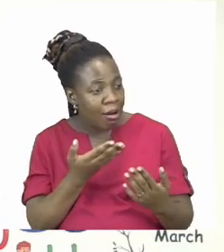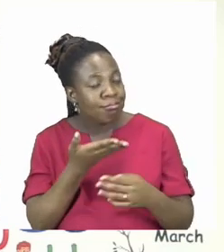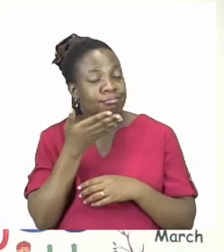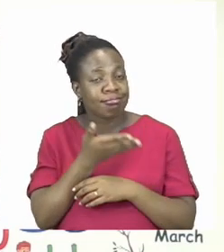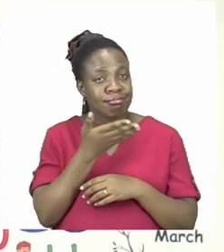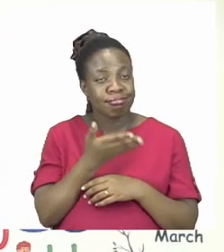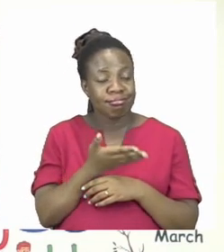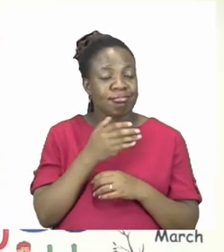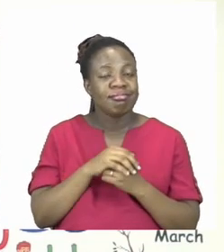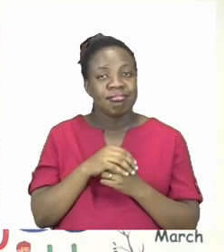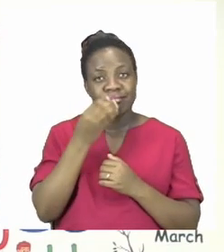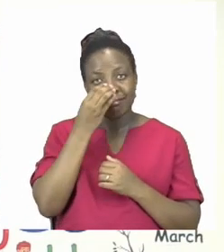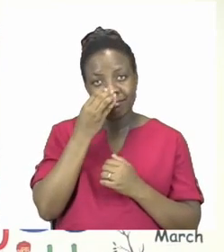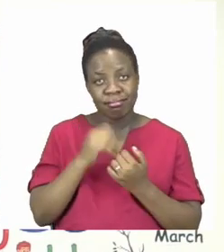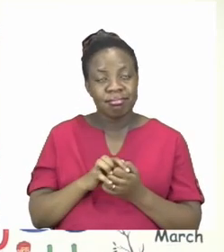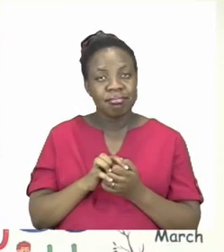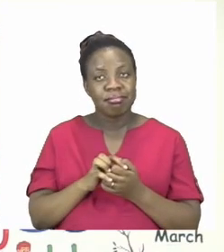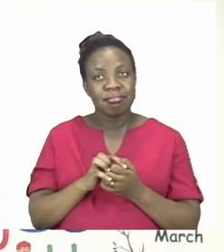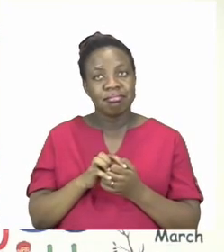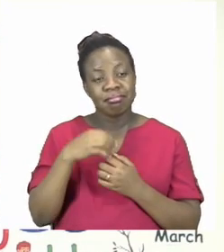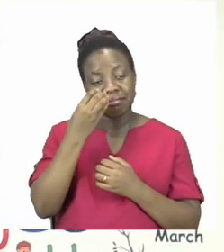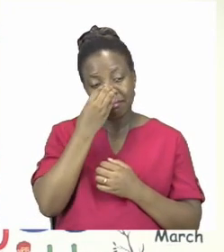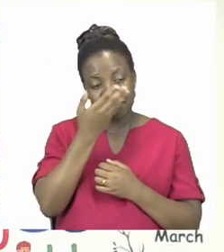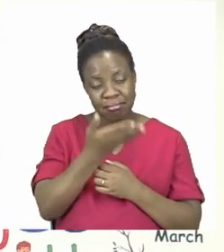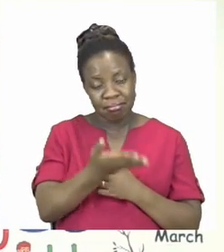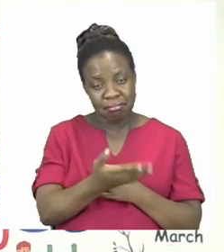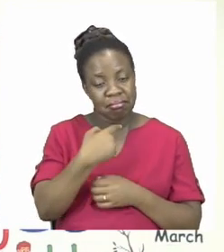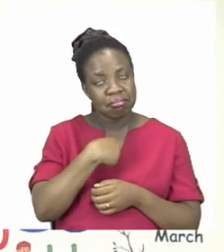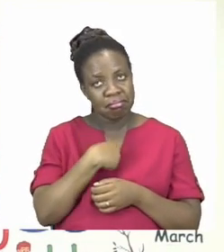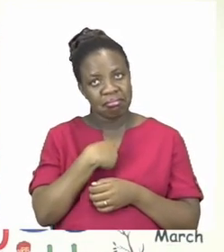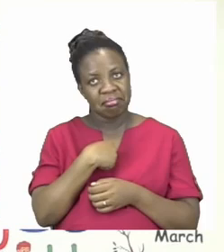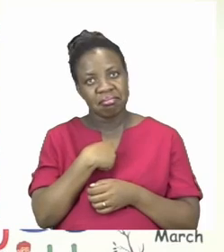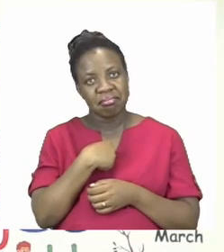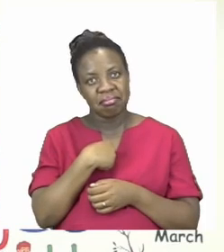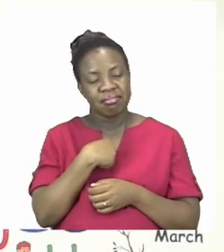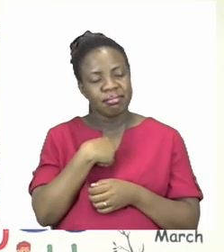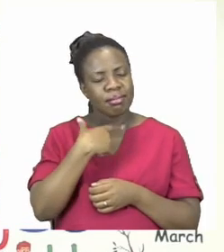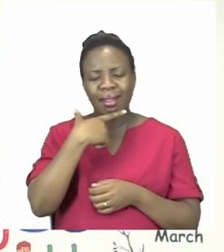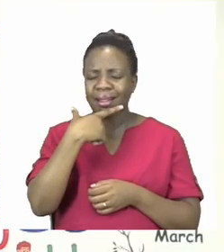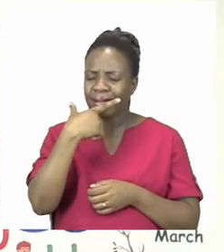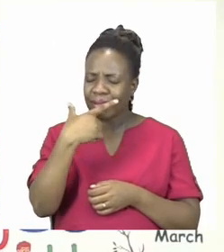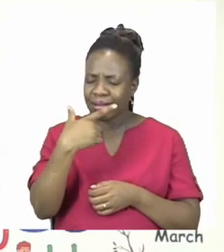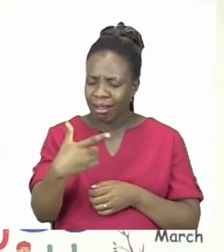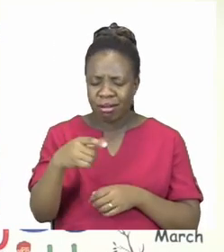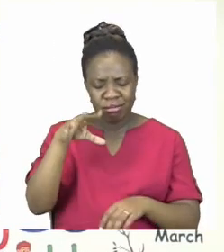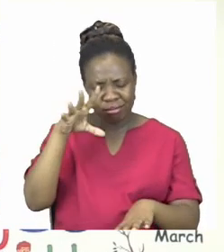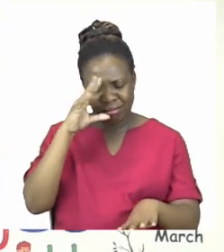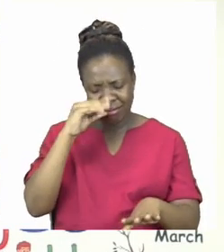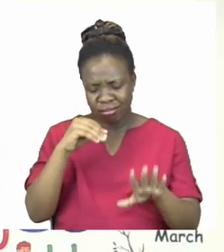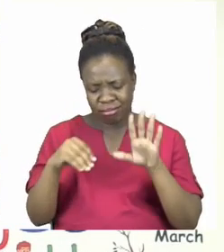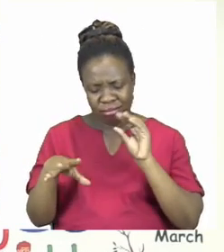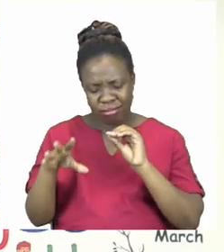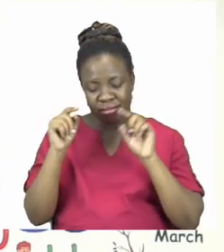there he is. So from Zoshi and I would like to say thank you so much for joining us